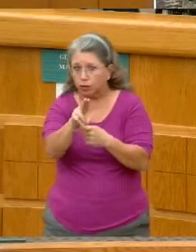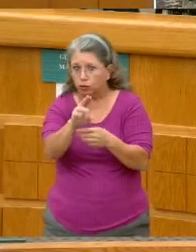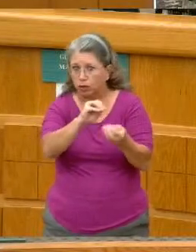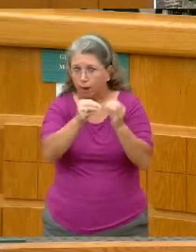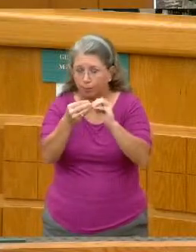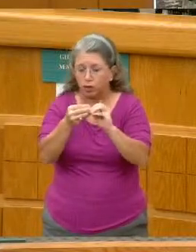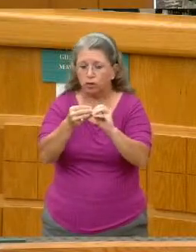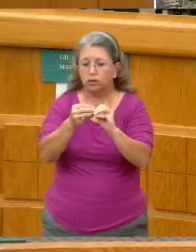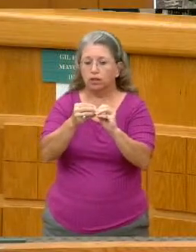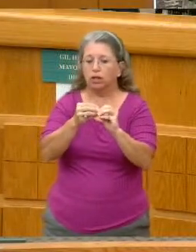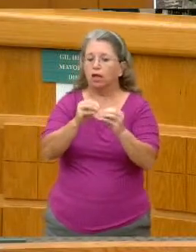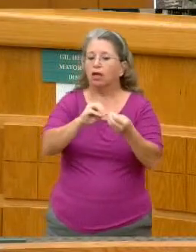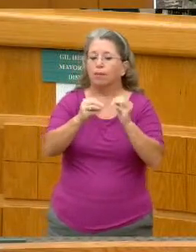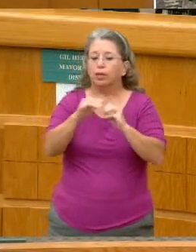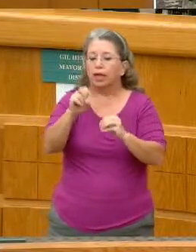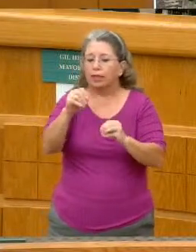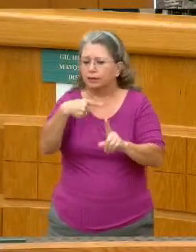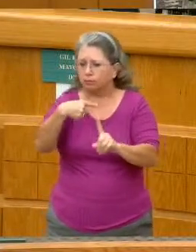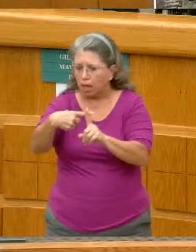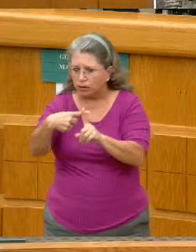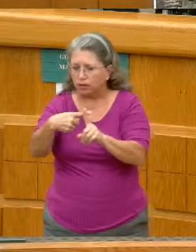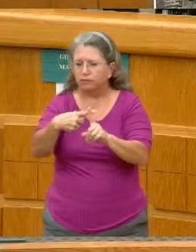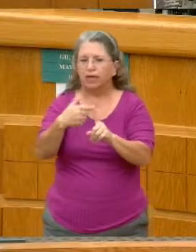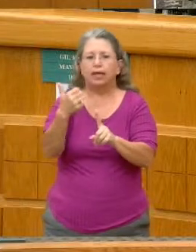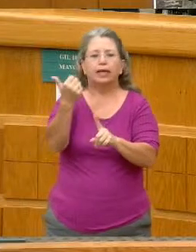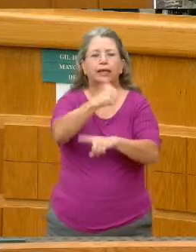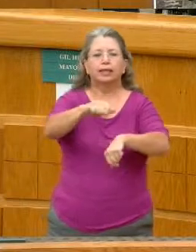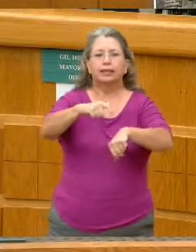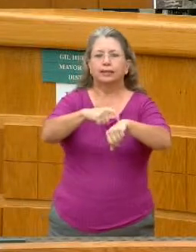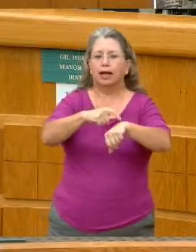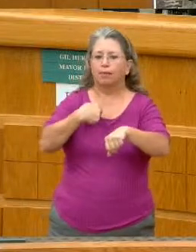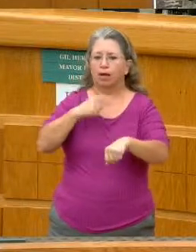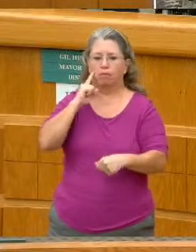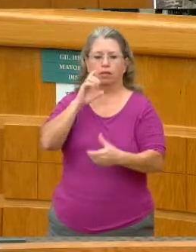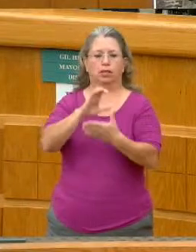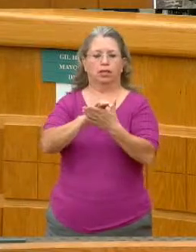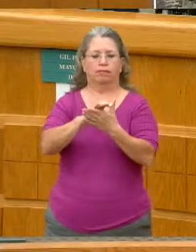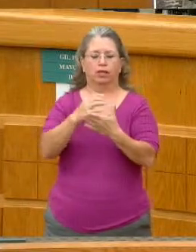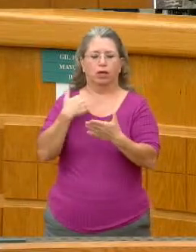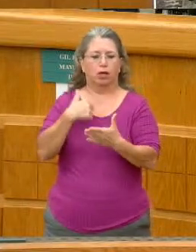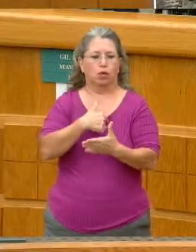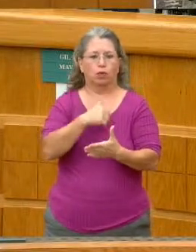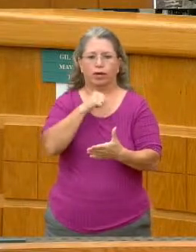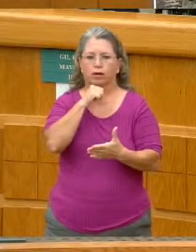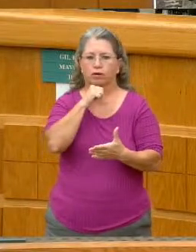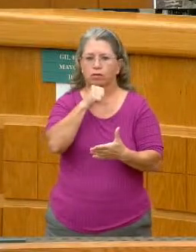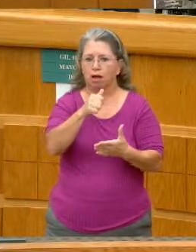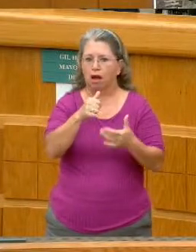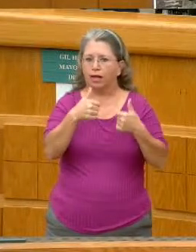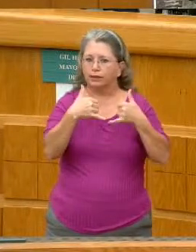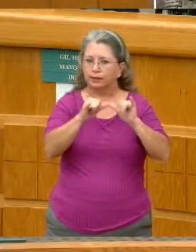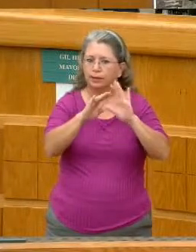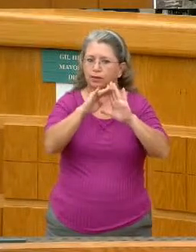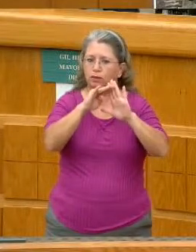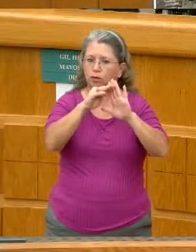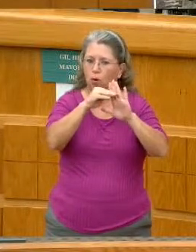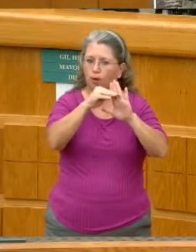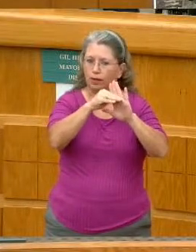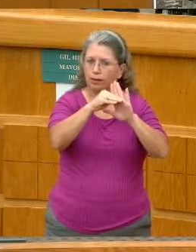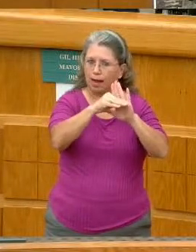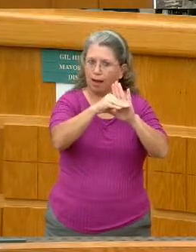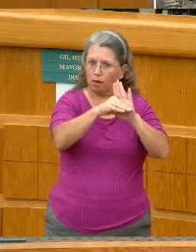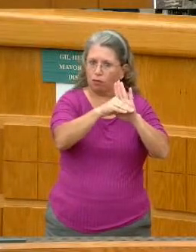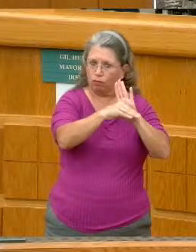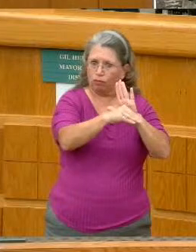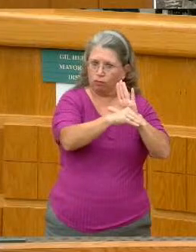at any time that we believe that we are not moving that needle down, we will